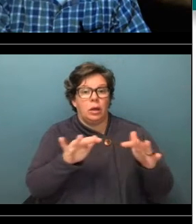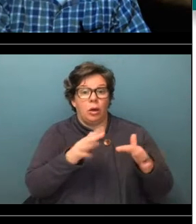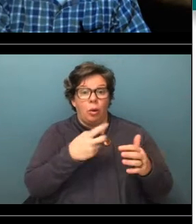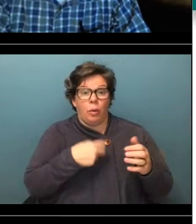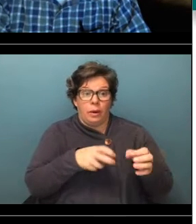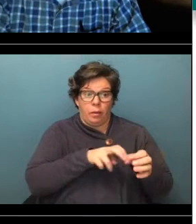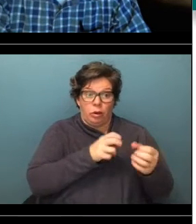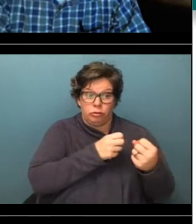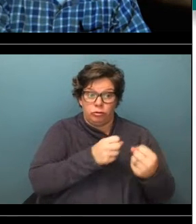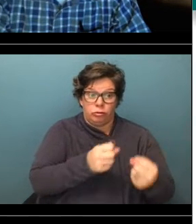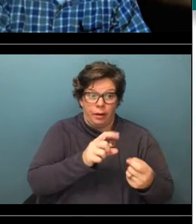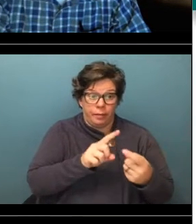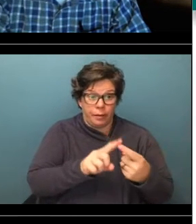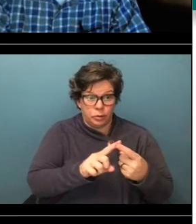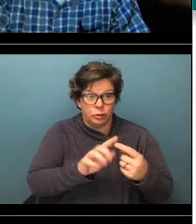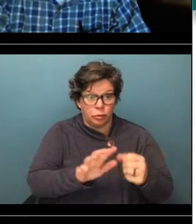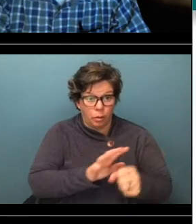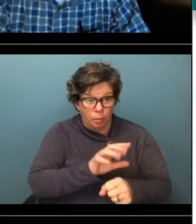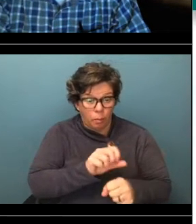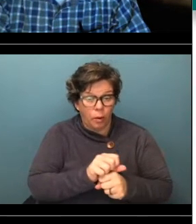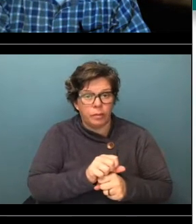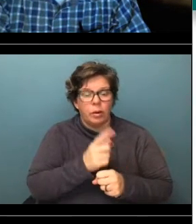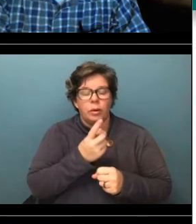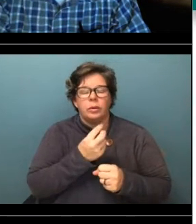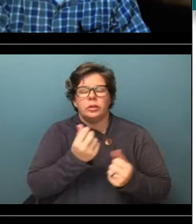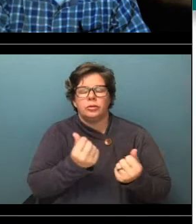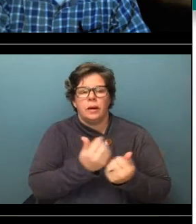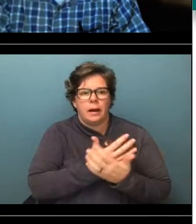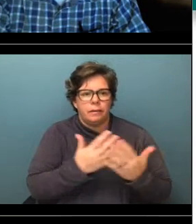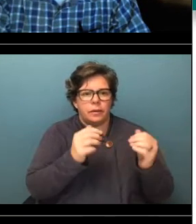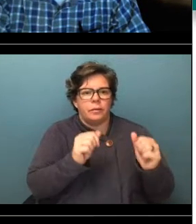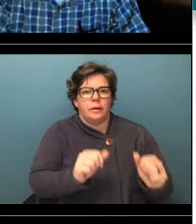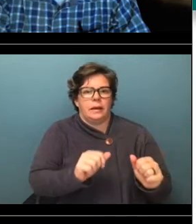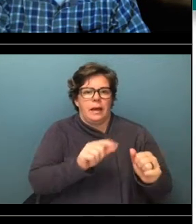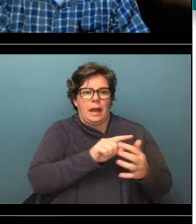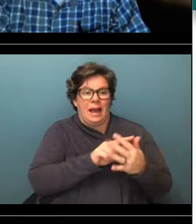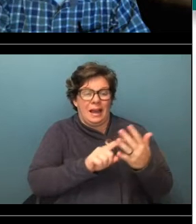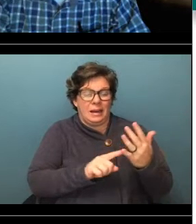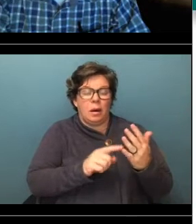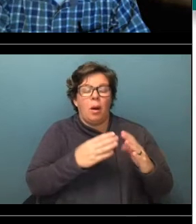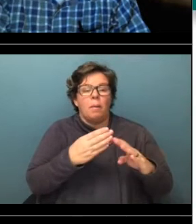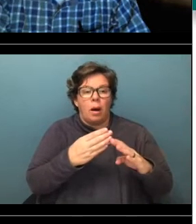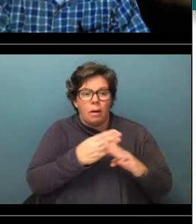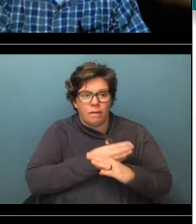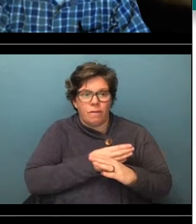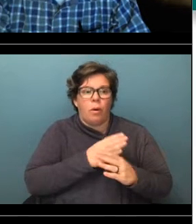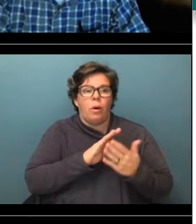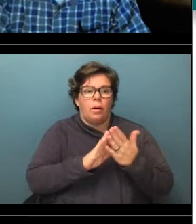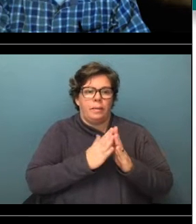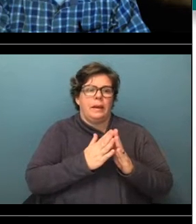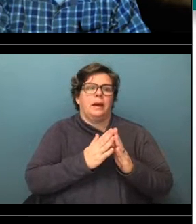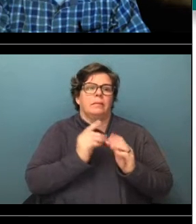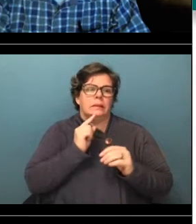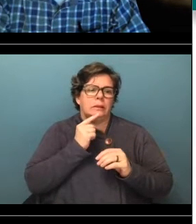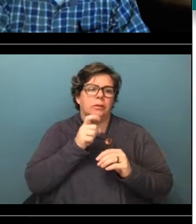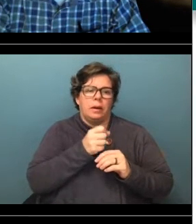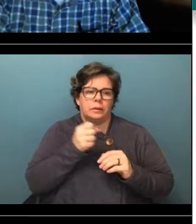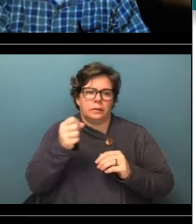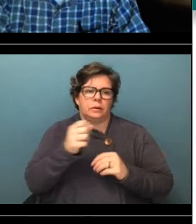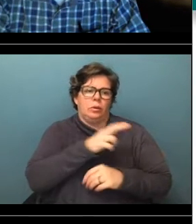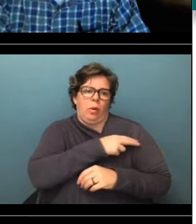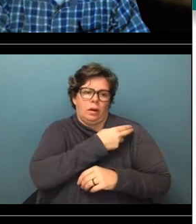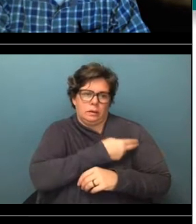to a provider appointment, we're going to do anything that we can to divert from a hospitalization. If it's to a